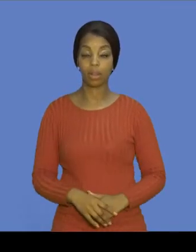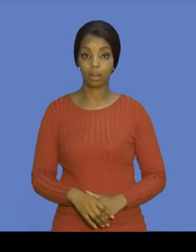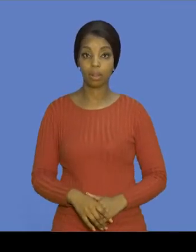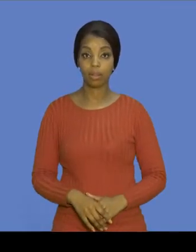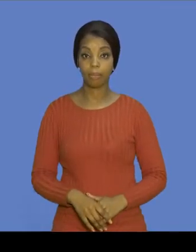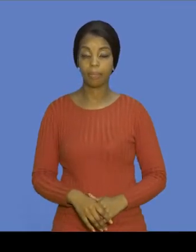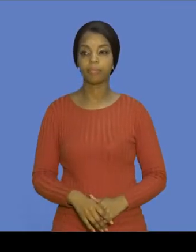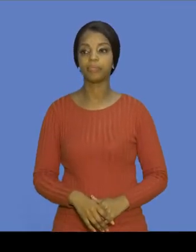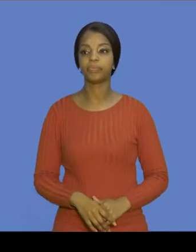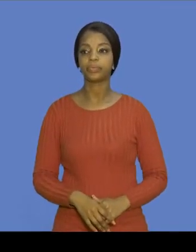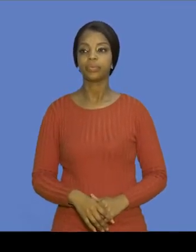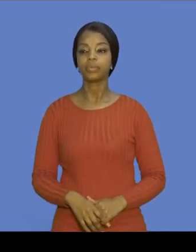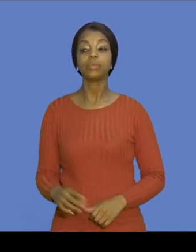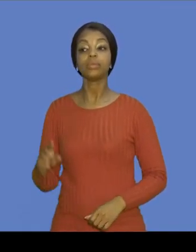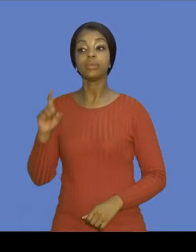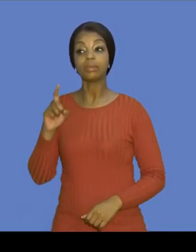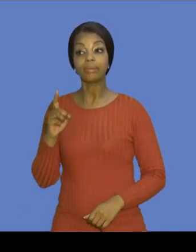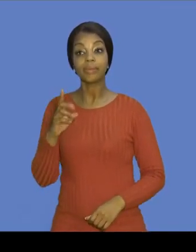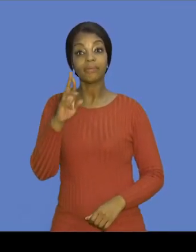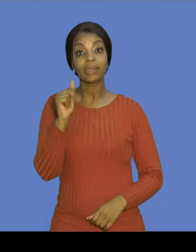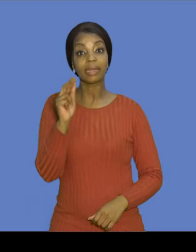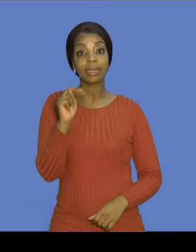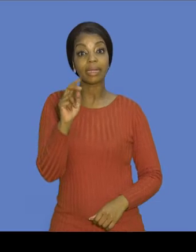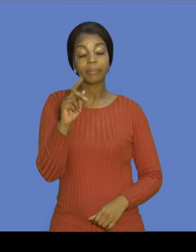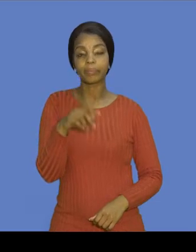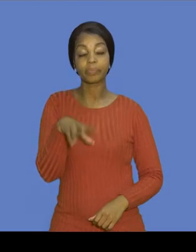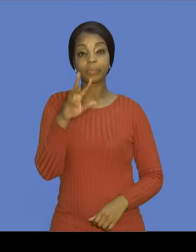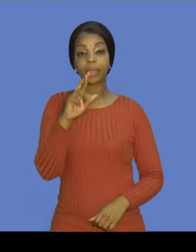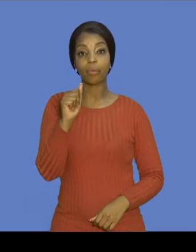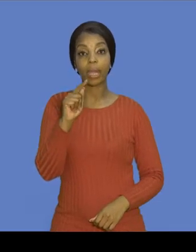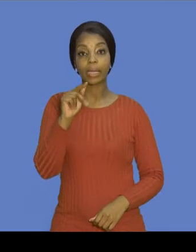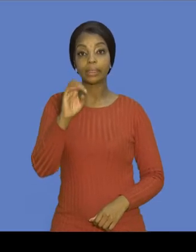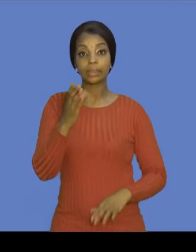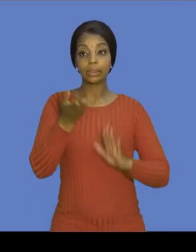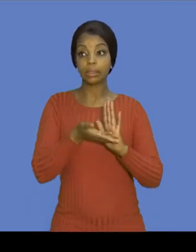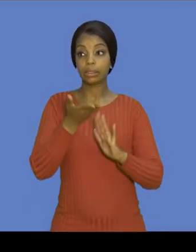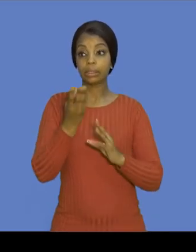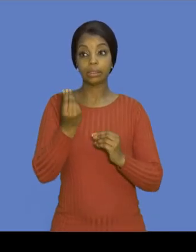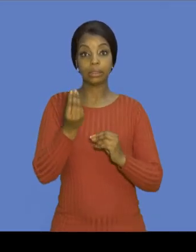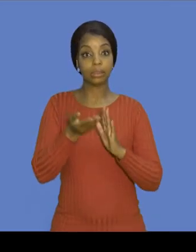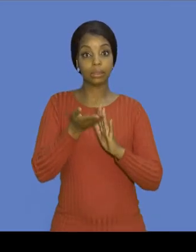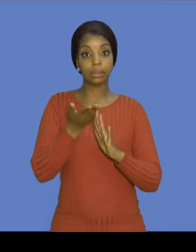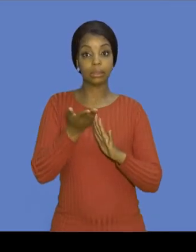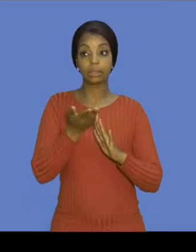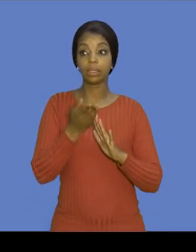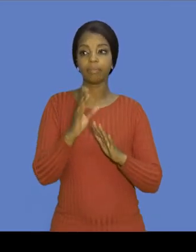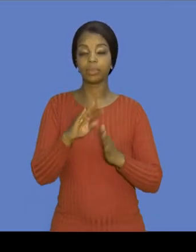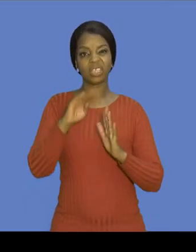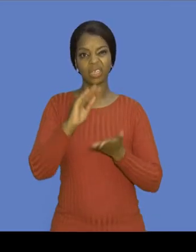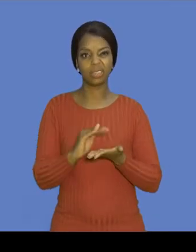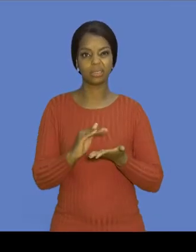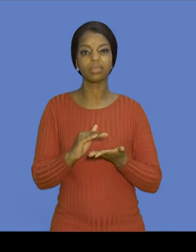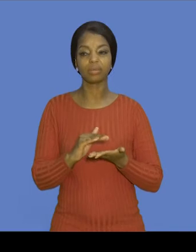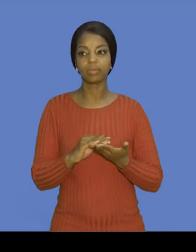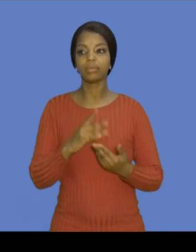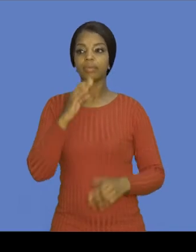the rate of inflation decreases, prices still increase, but at a slower rate. Now, remember what